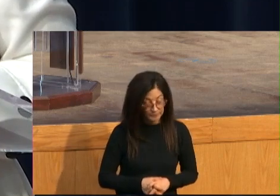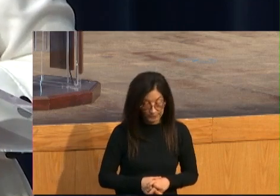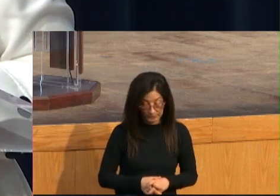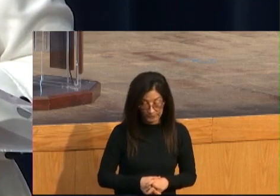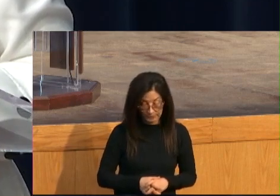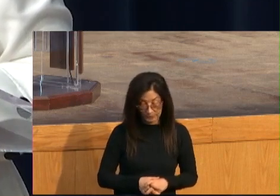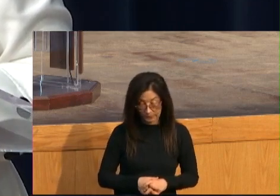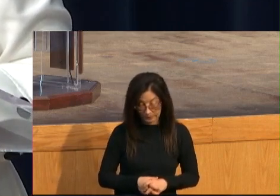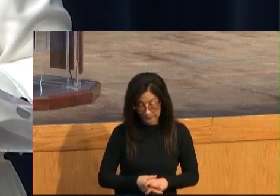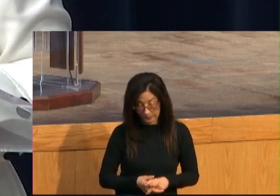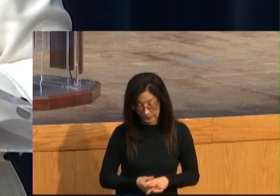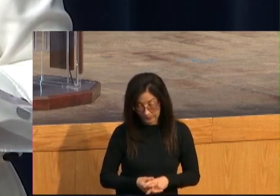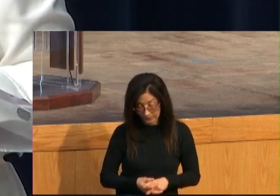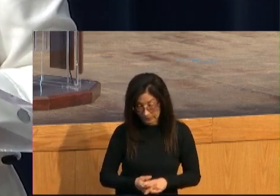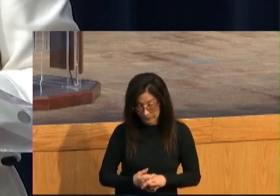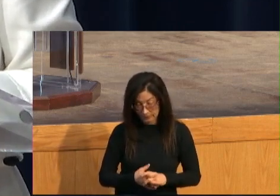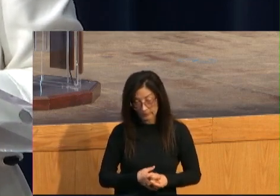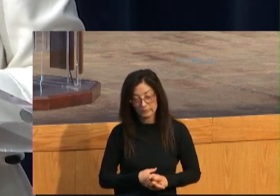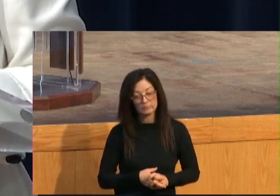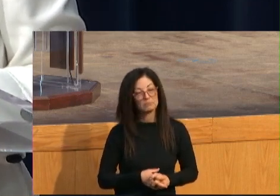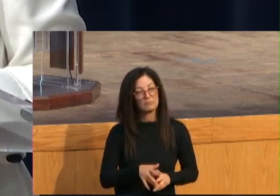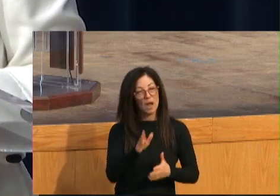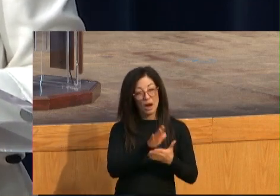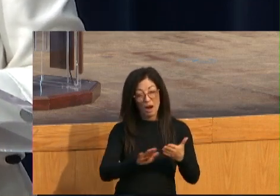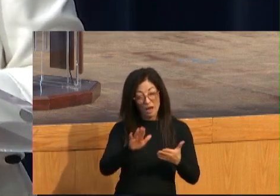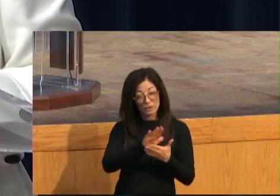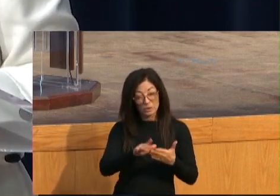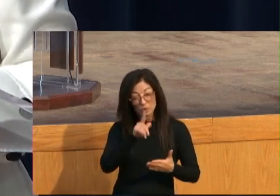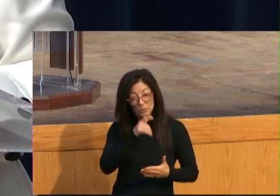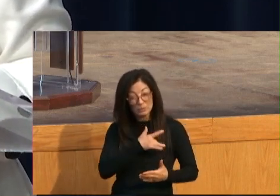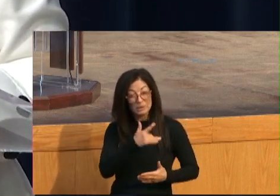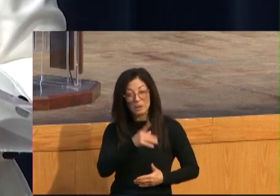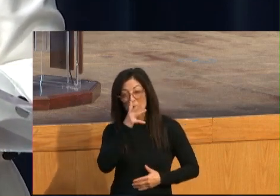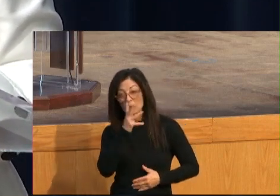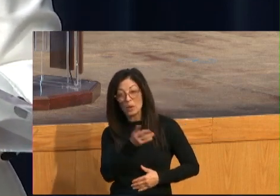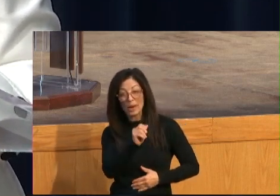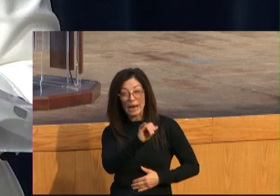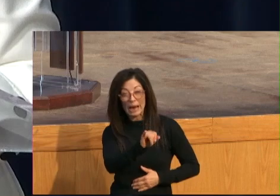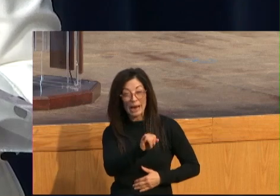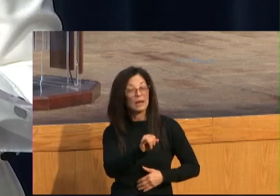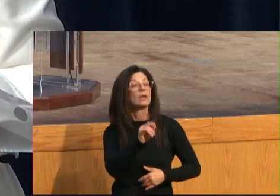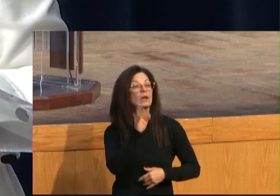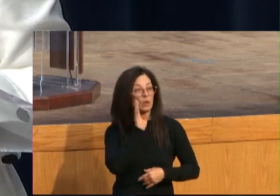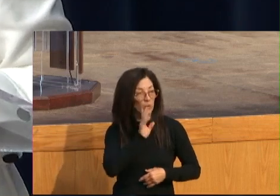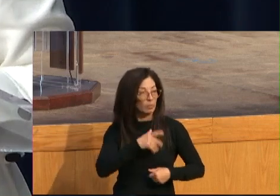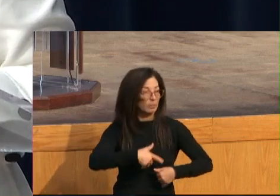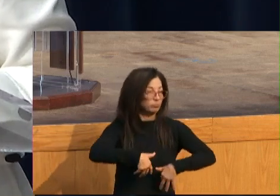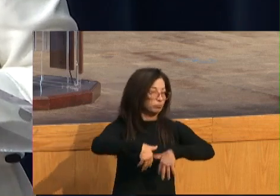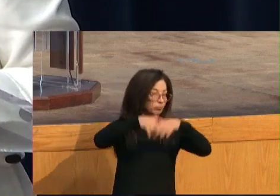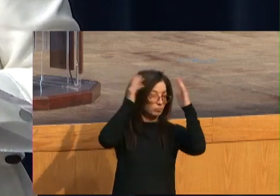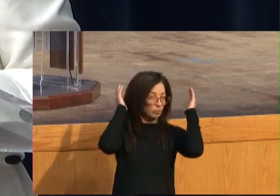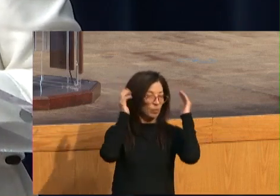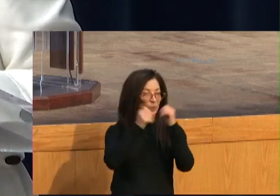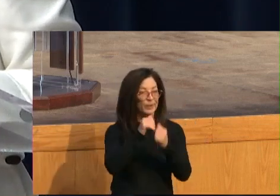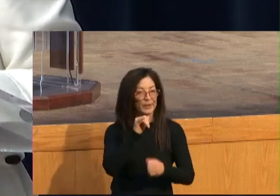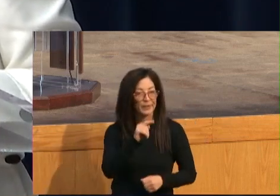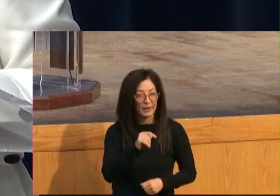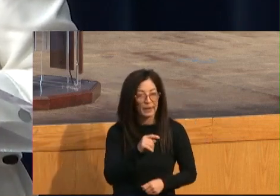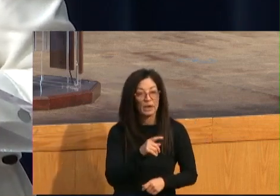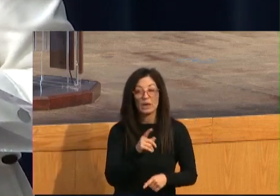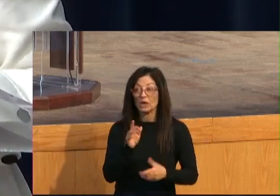Colleges that ignore AI will be consumed by it. Colleges that learn how